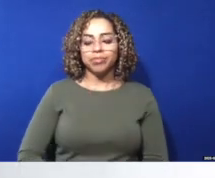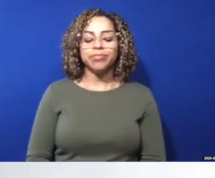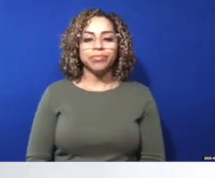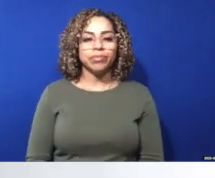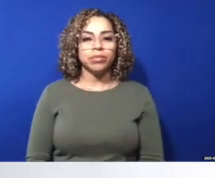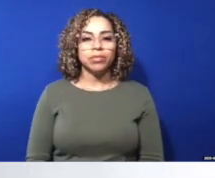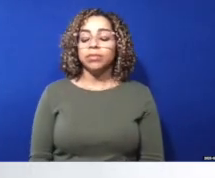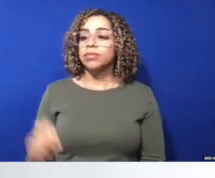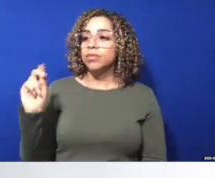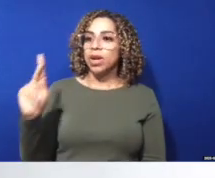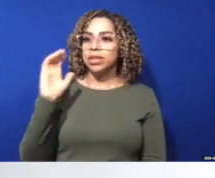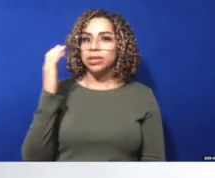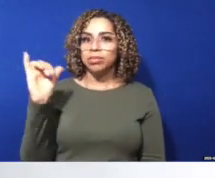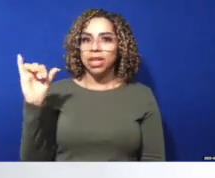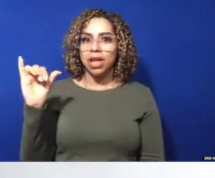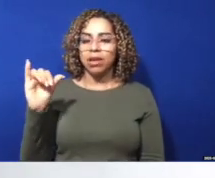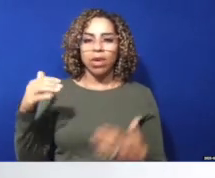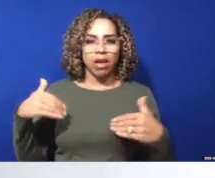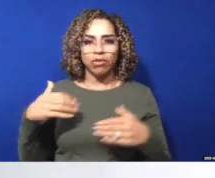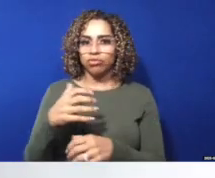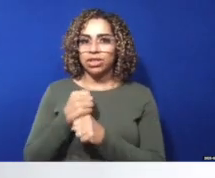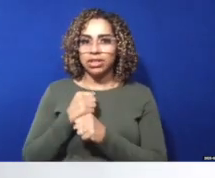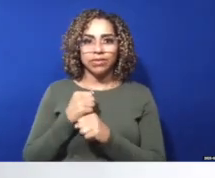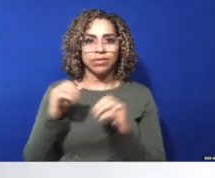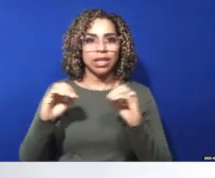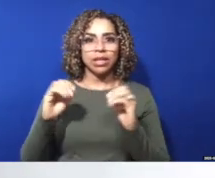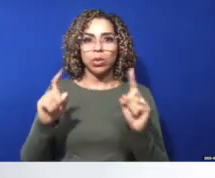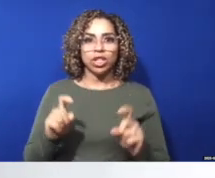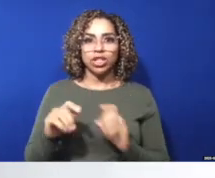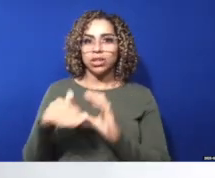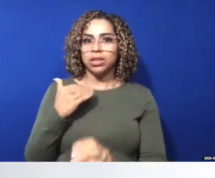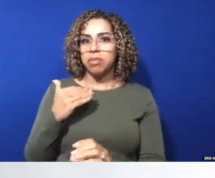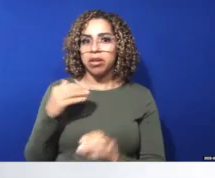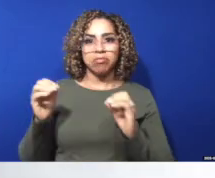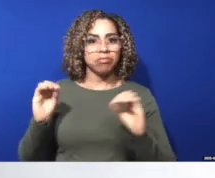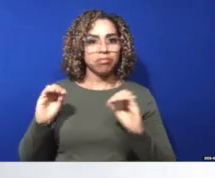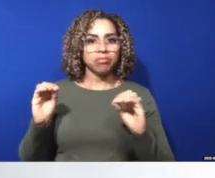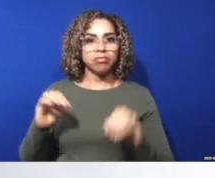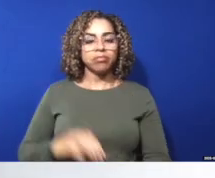All right, and it sounds like we haven't received any questions via email.